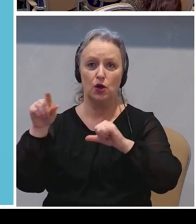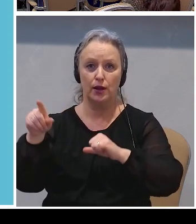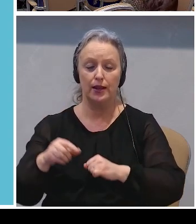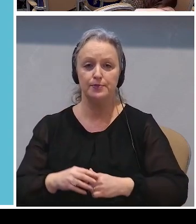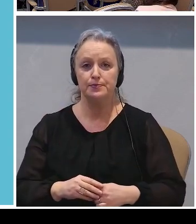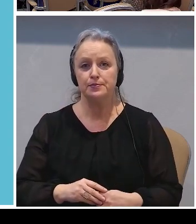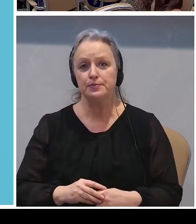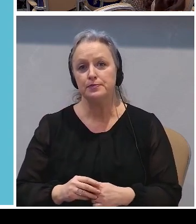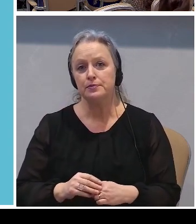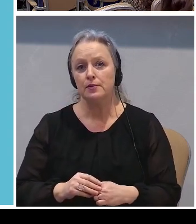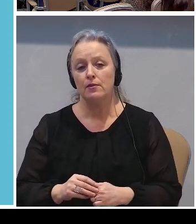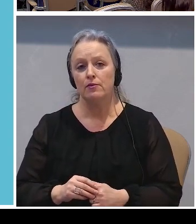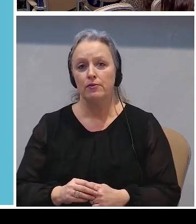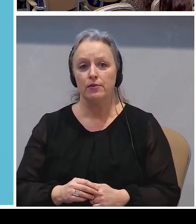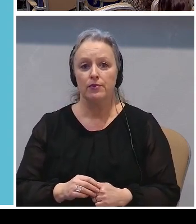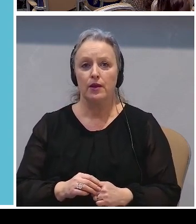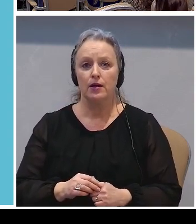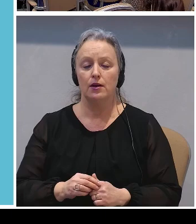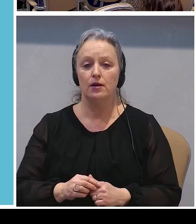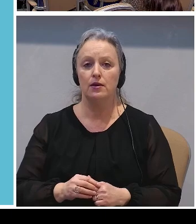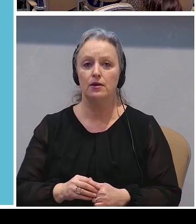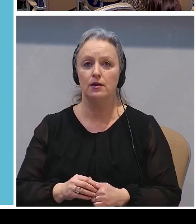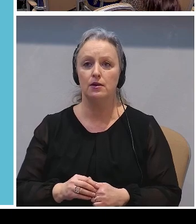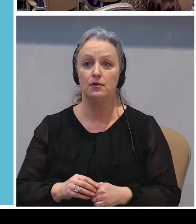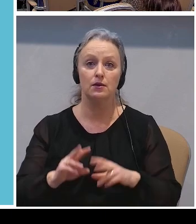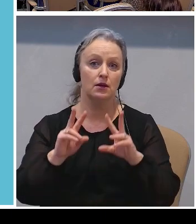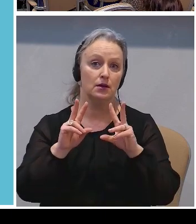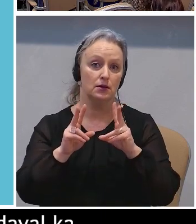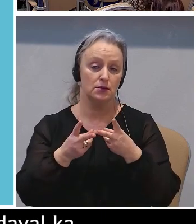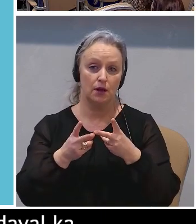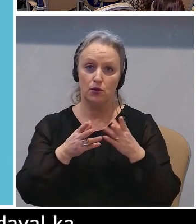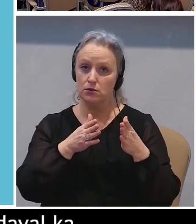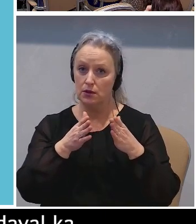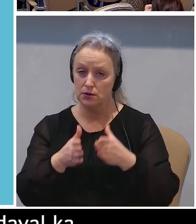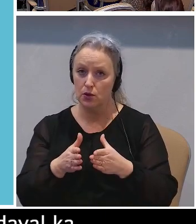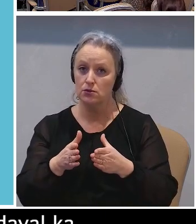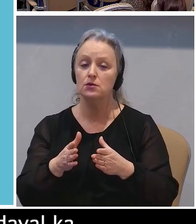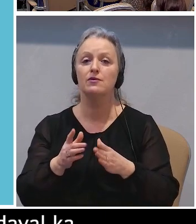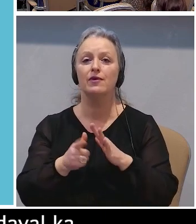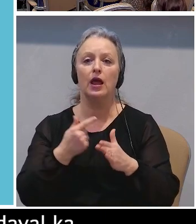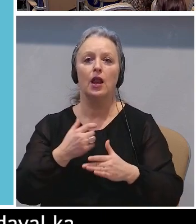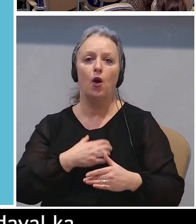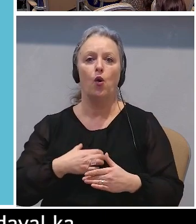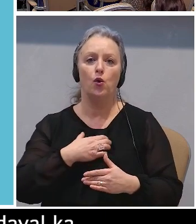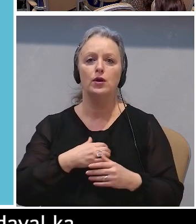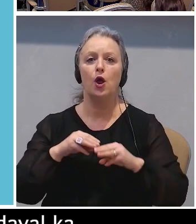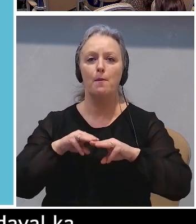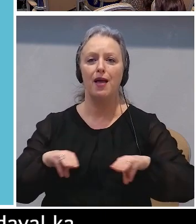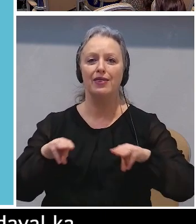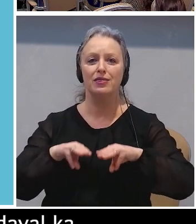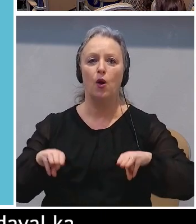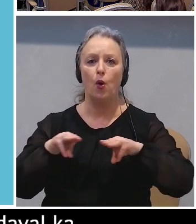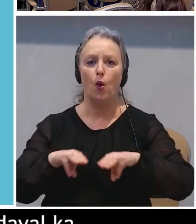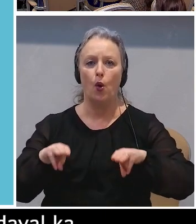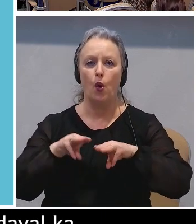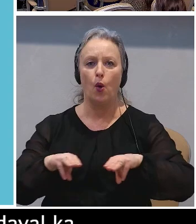said before, the methodology that is now, has been developed so far for clinical trials was not very well adapted